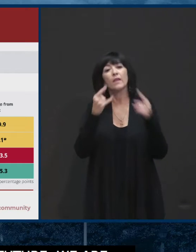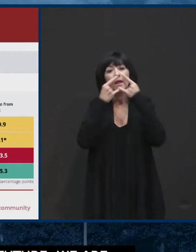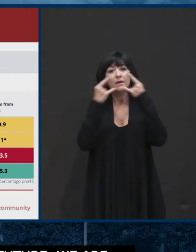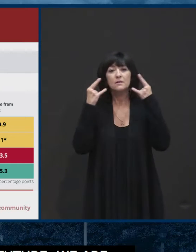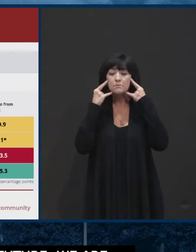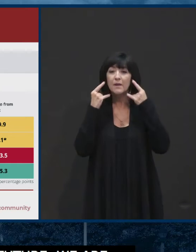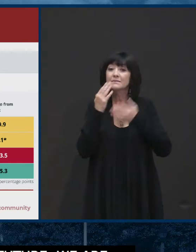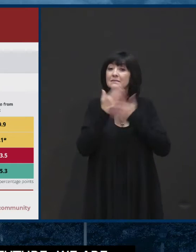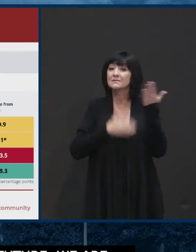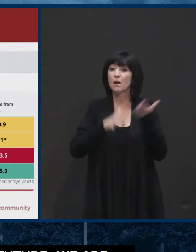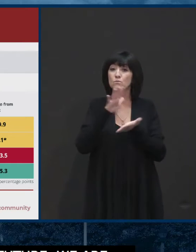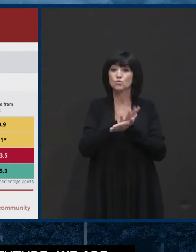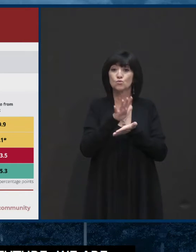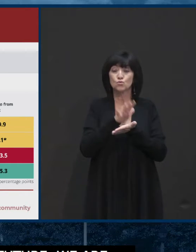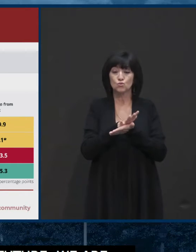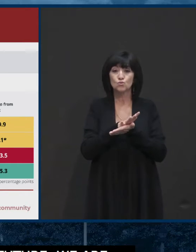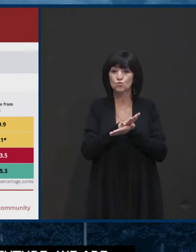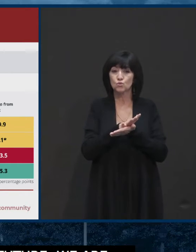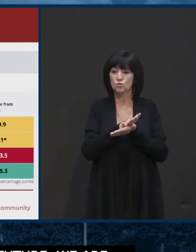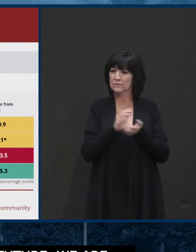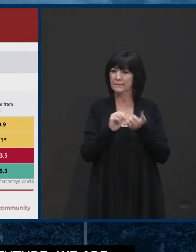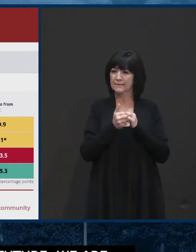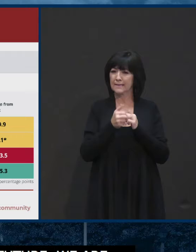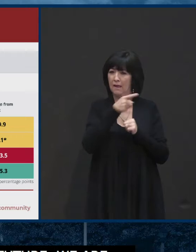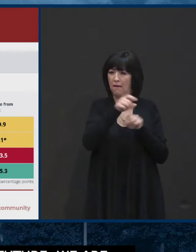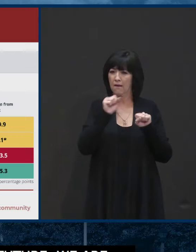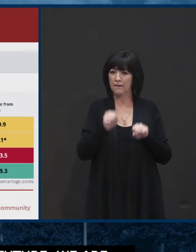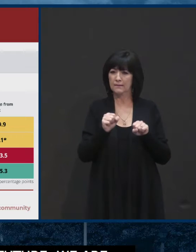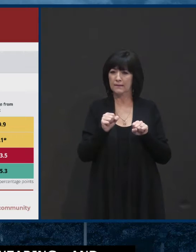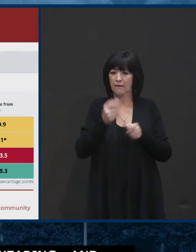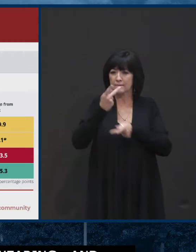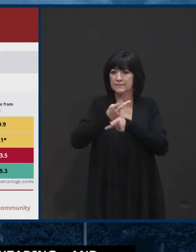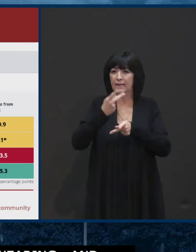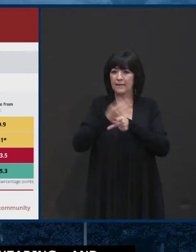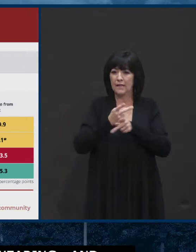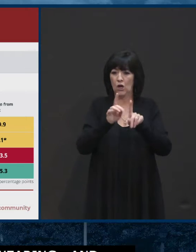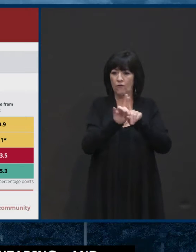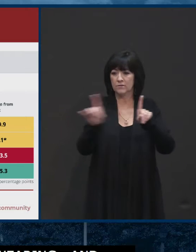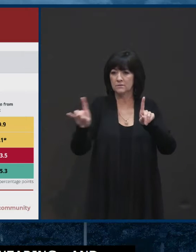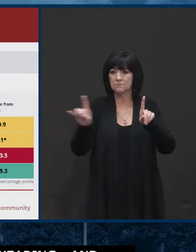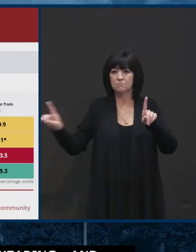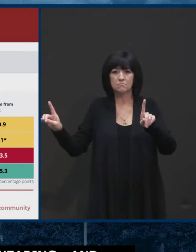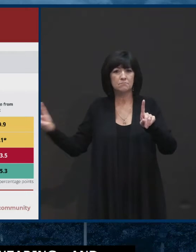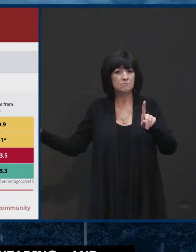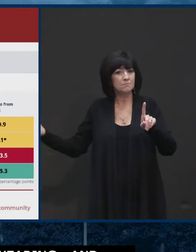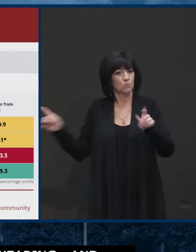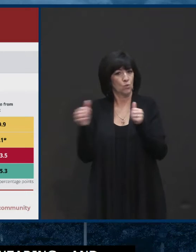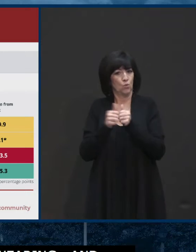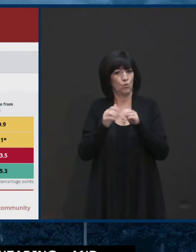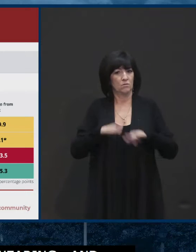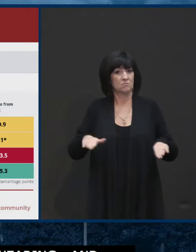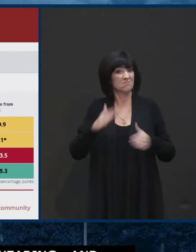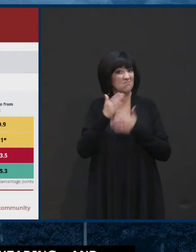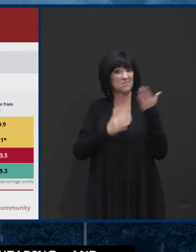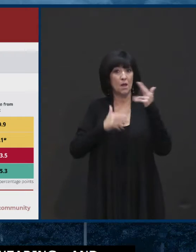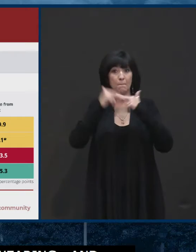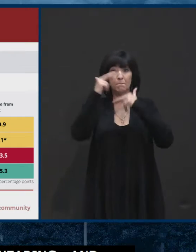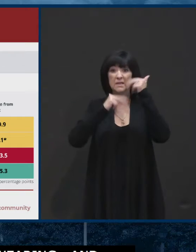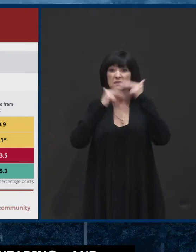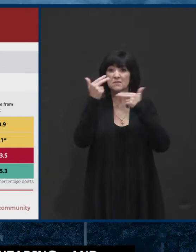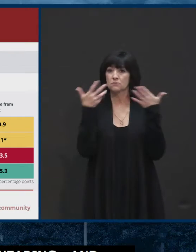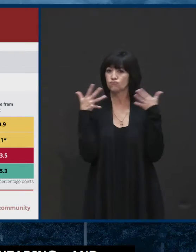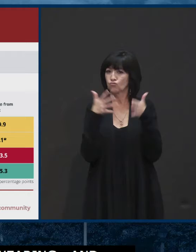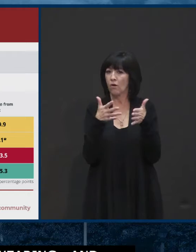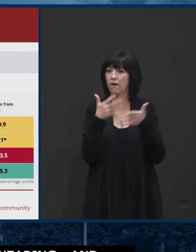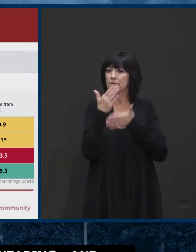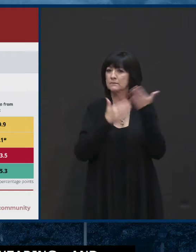to accommodate that. And so we know it's got to be this back and forth supportive relationship between public health